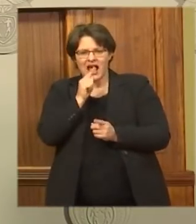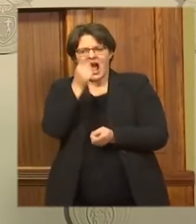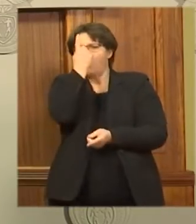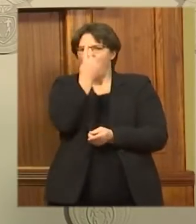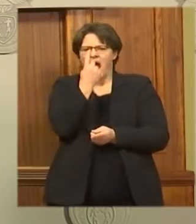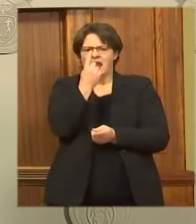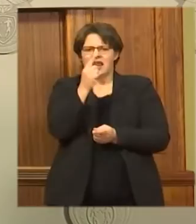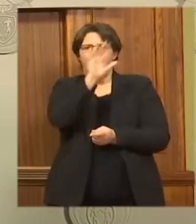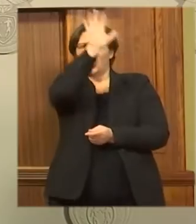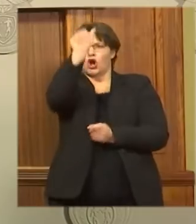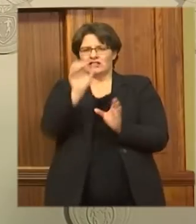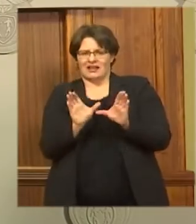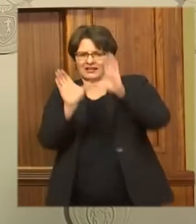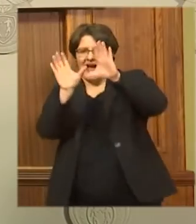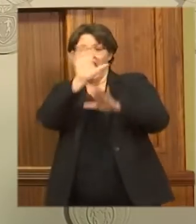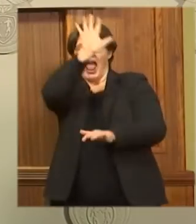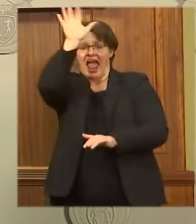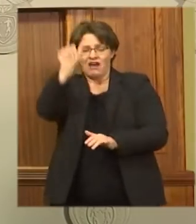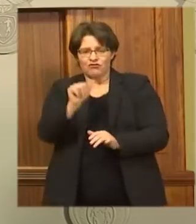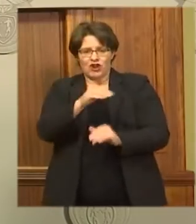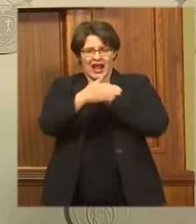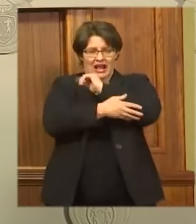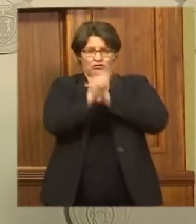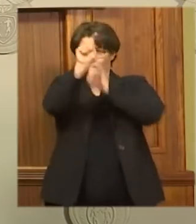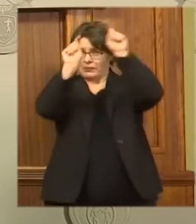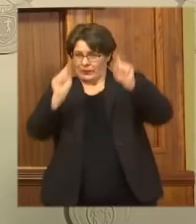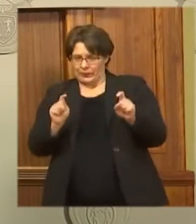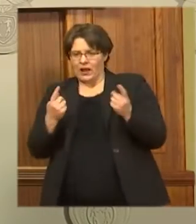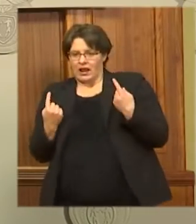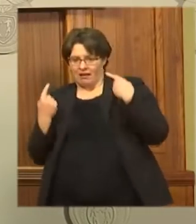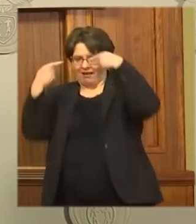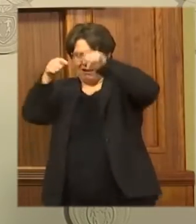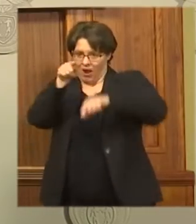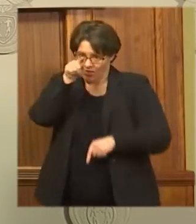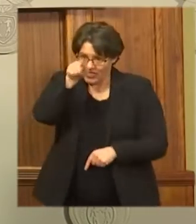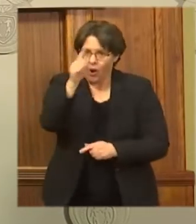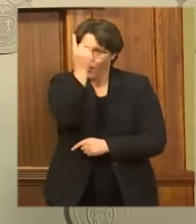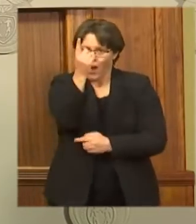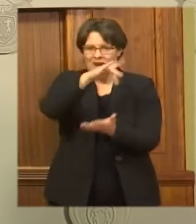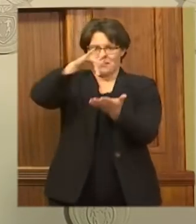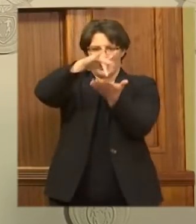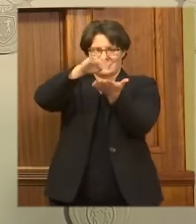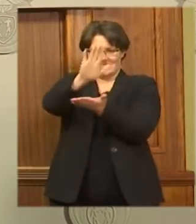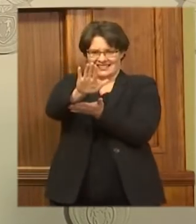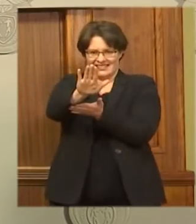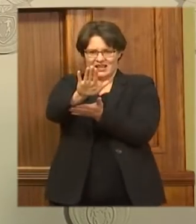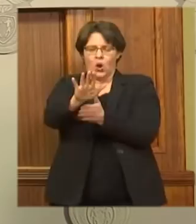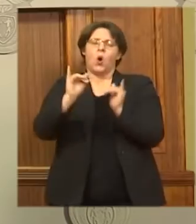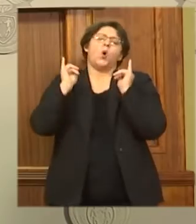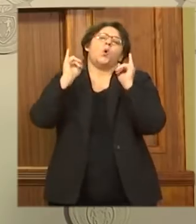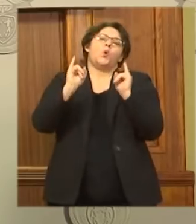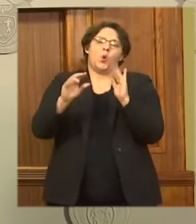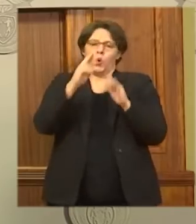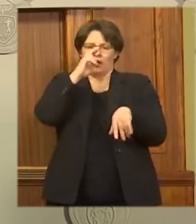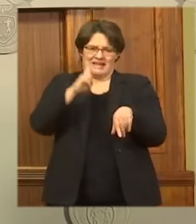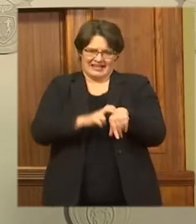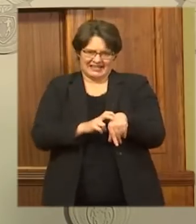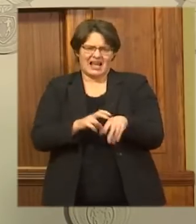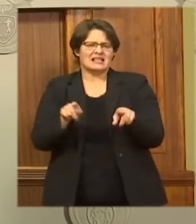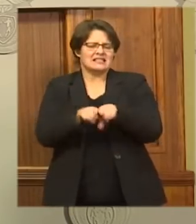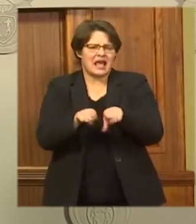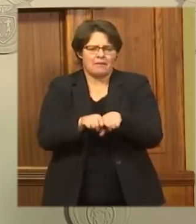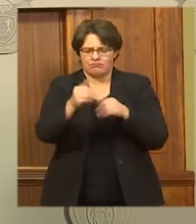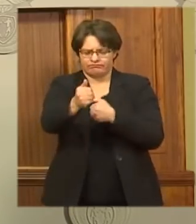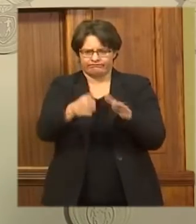marketplace where African countries can access critical medical supplies such as